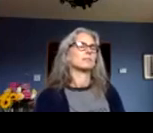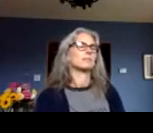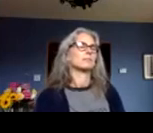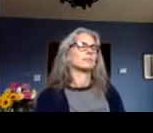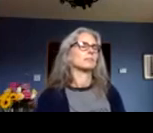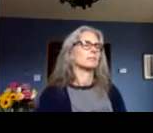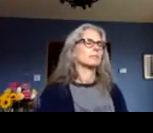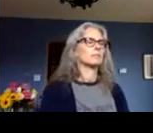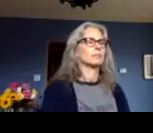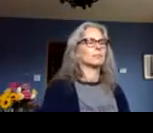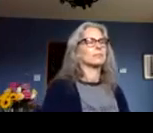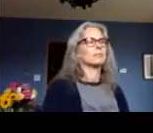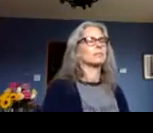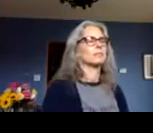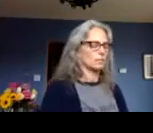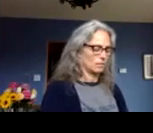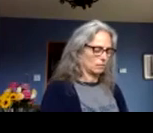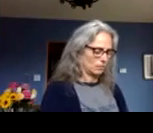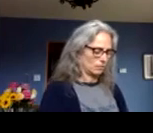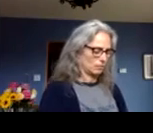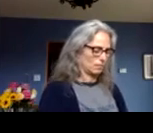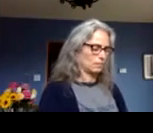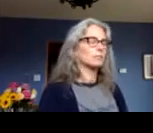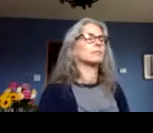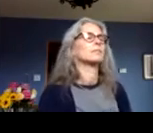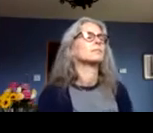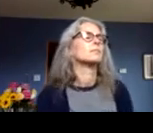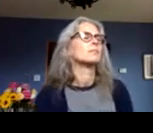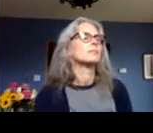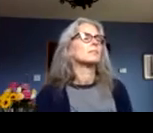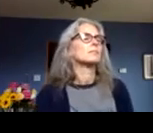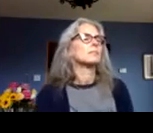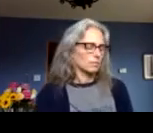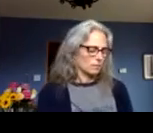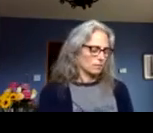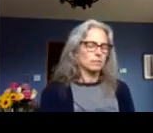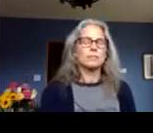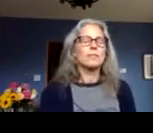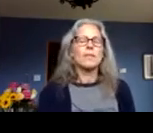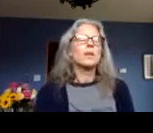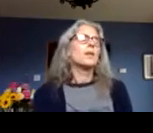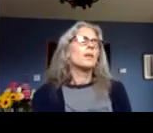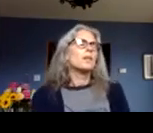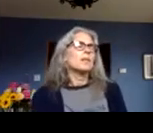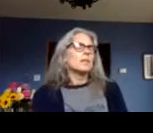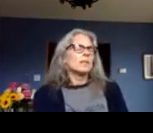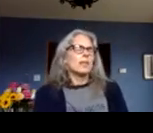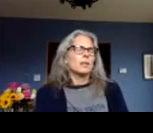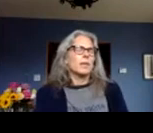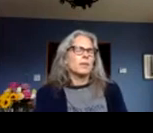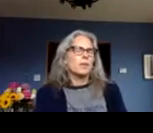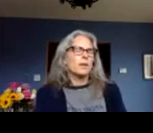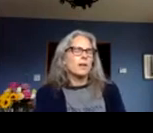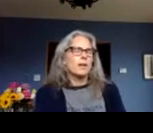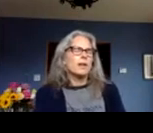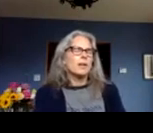creative artwork, they can draw something on a piece of paper, take a picture of it and turn the picture in. Ooh, that was a good one, Tamara. This is how